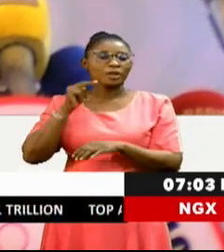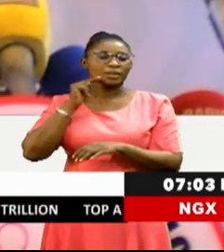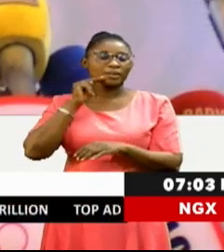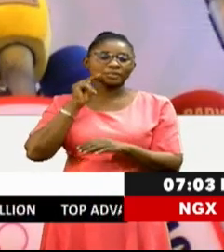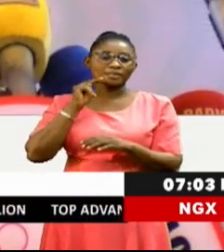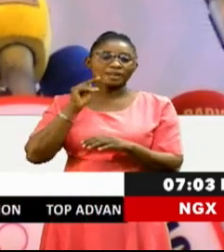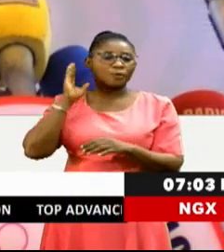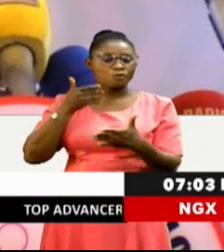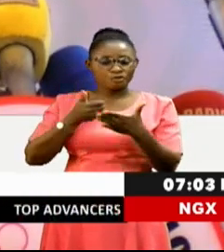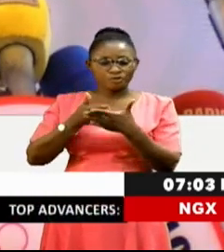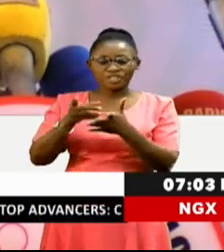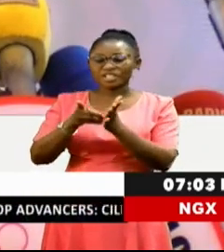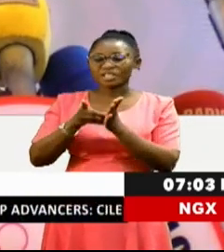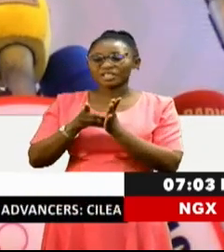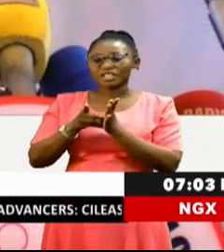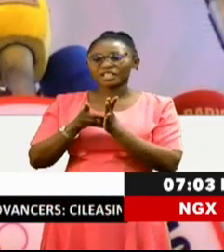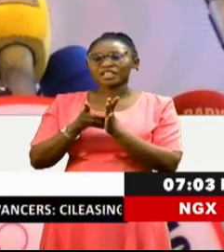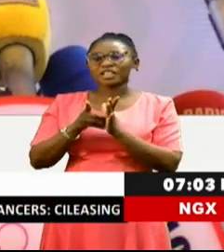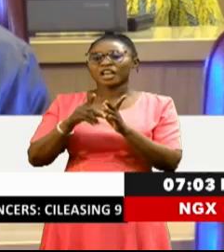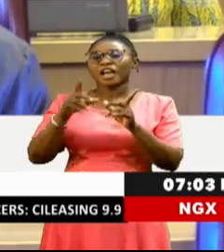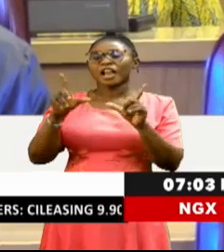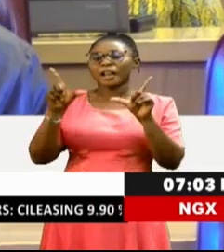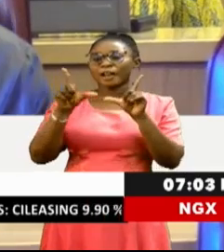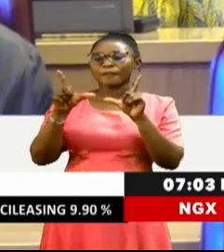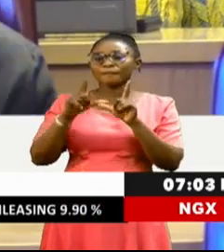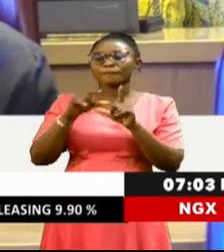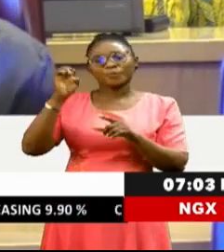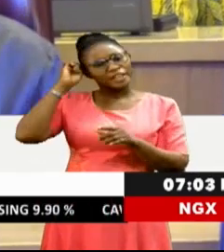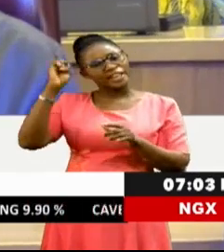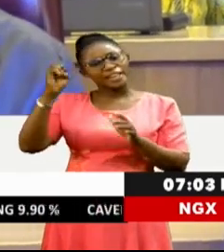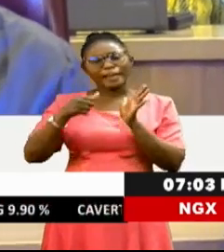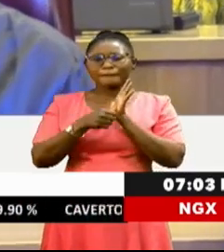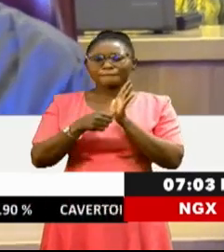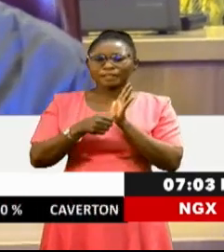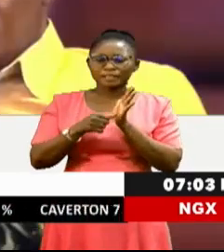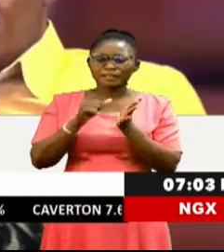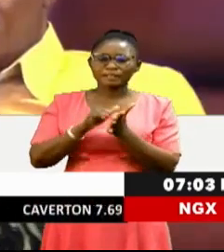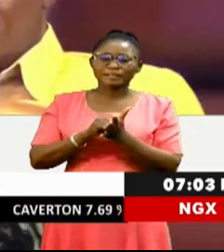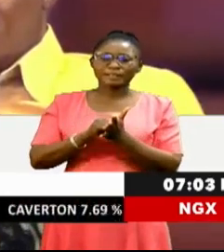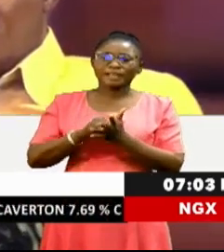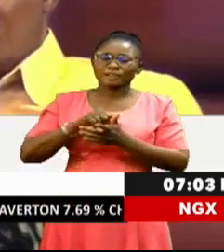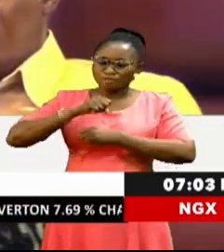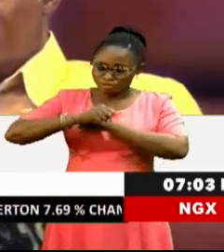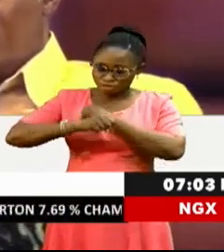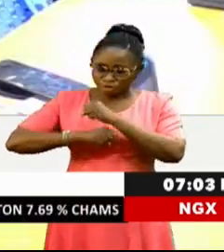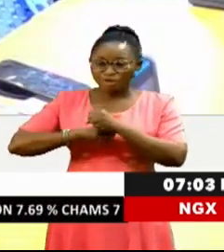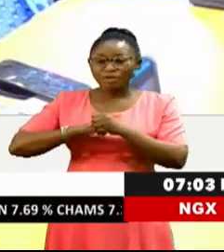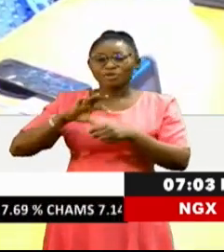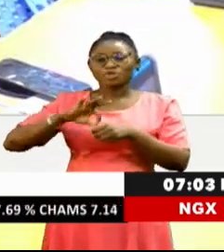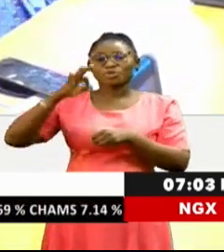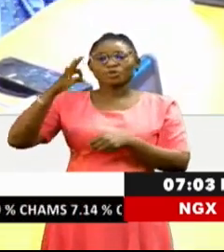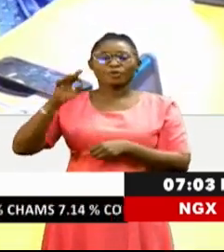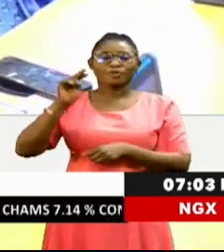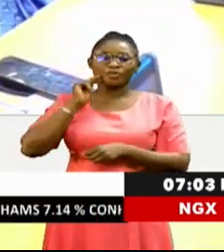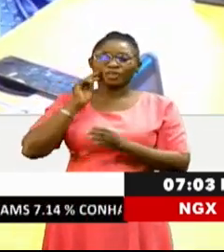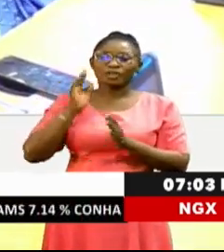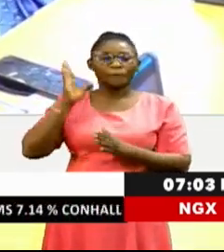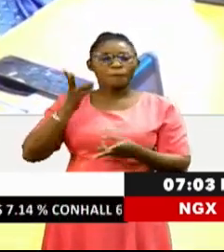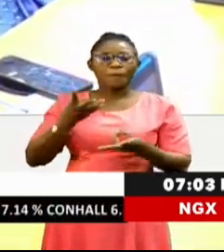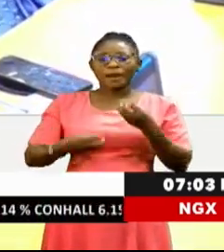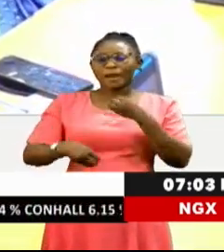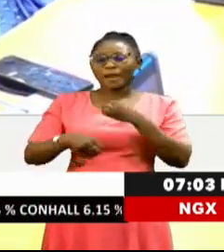the desired destination. He was emphatic that the resilience spirit of Nigerians will add value